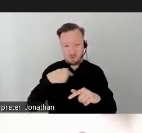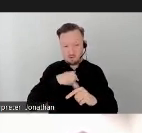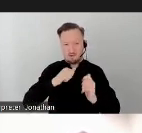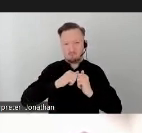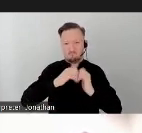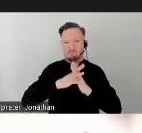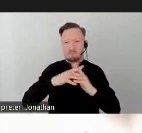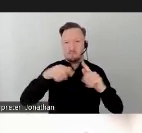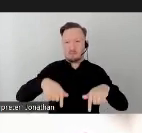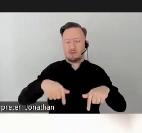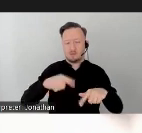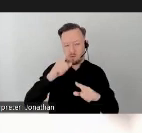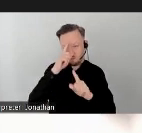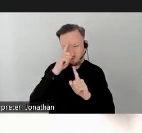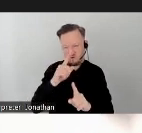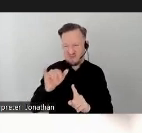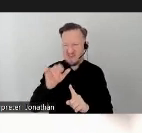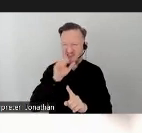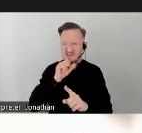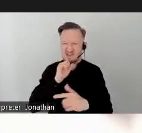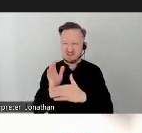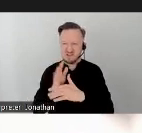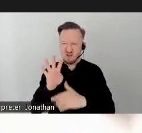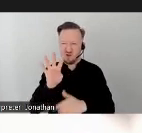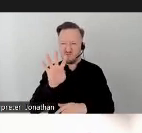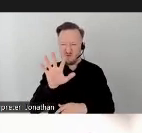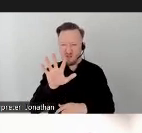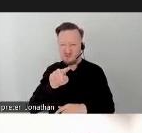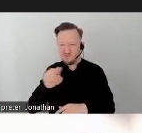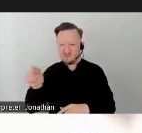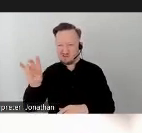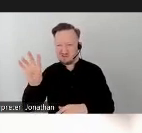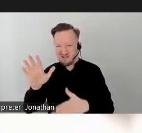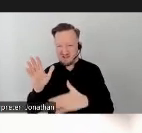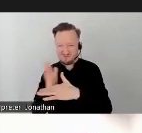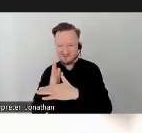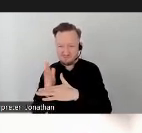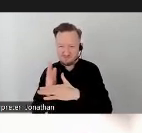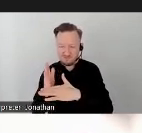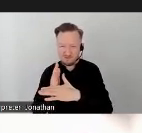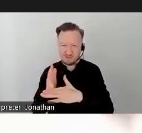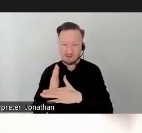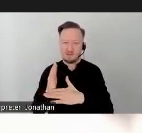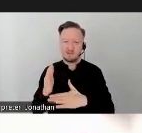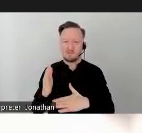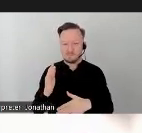that age range that Dr. Dhimal alluded to, between ages of 45 to 75.